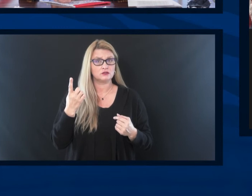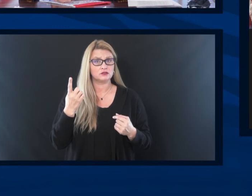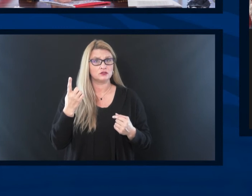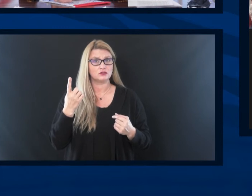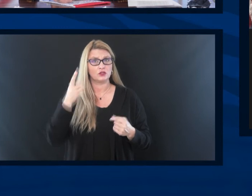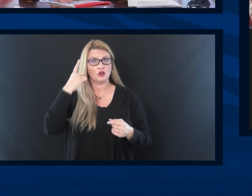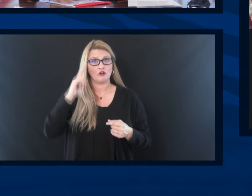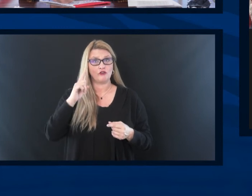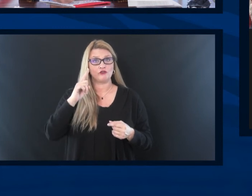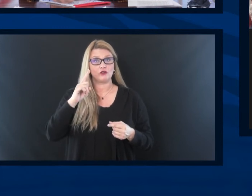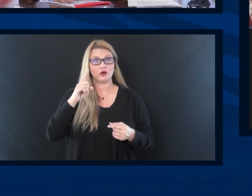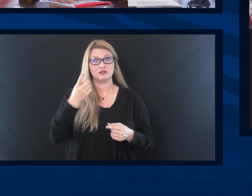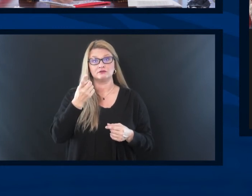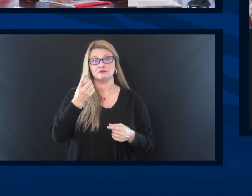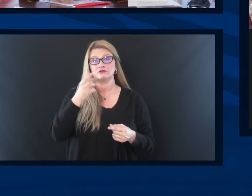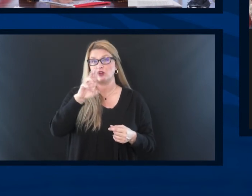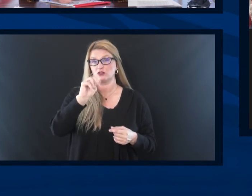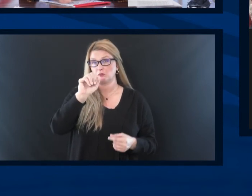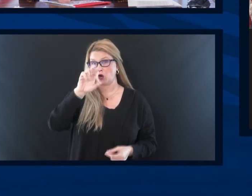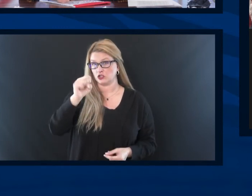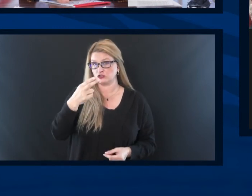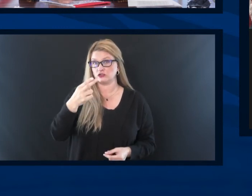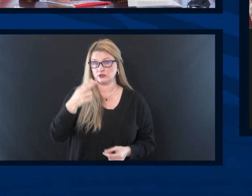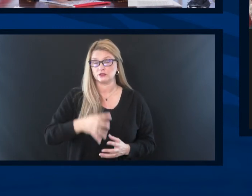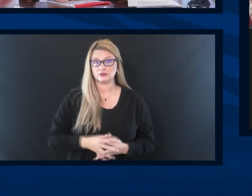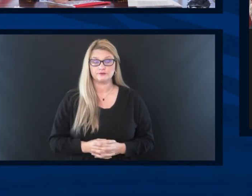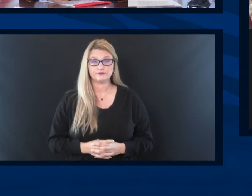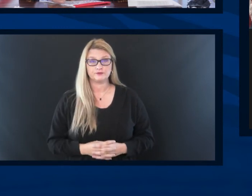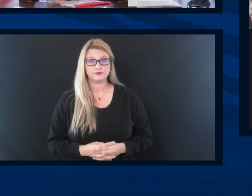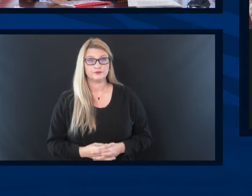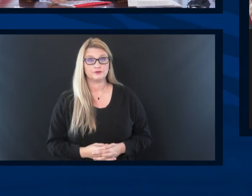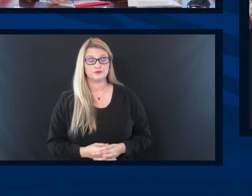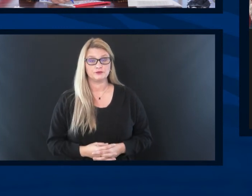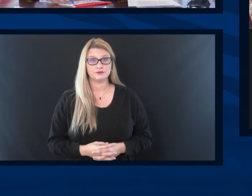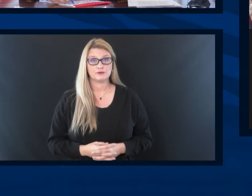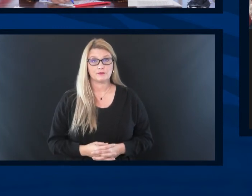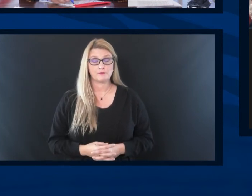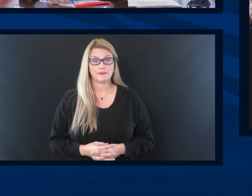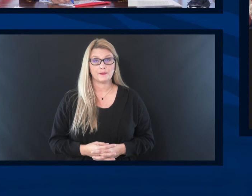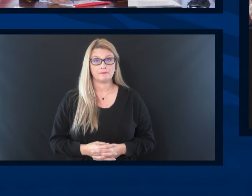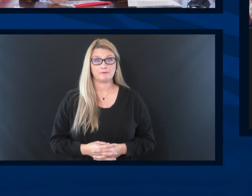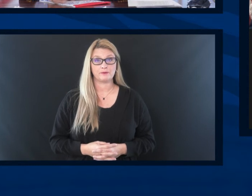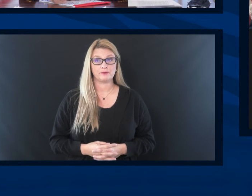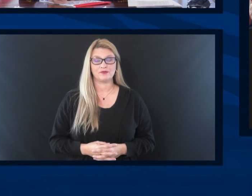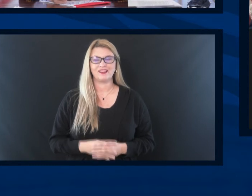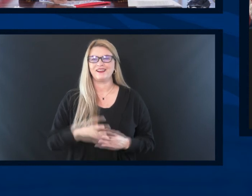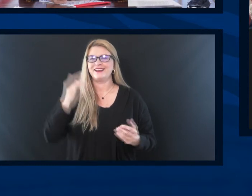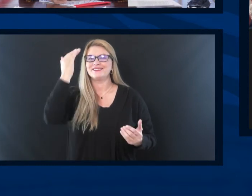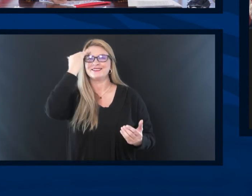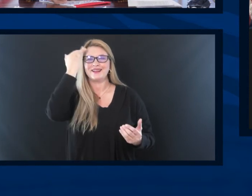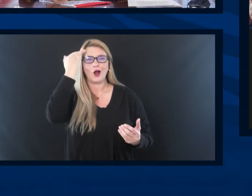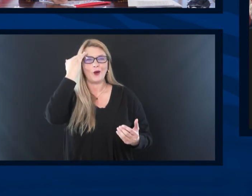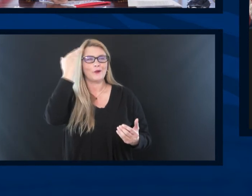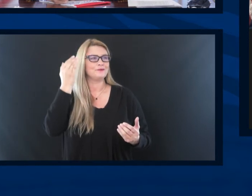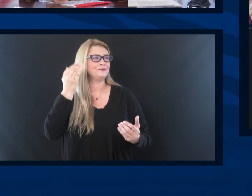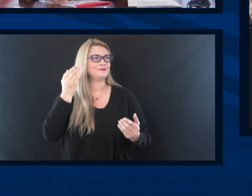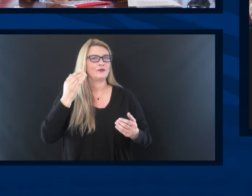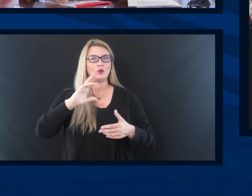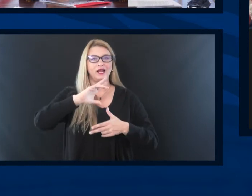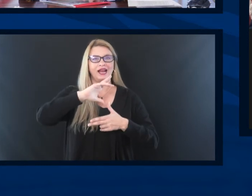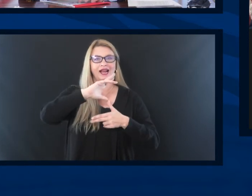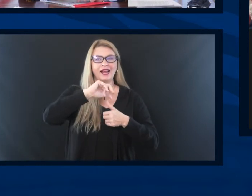Coronavirus Czar Marsh. And when we get into hurricane season, you'll often see a number of the